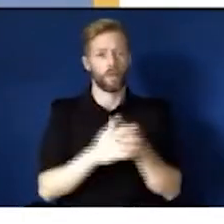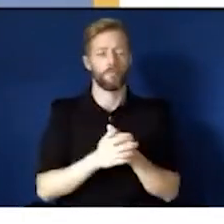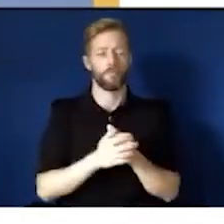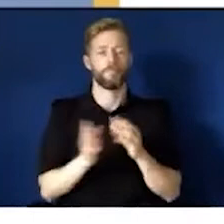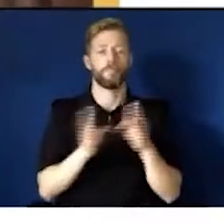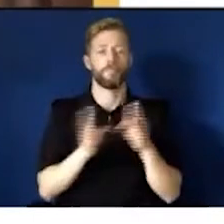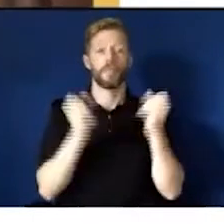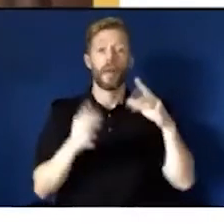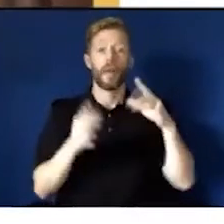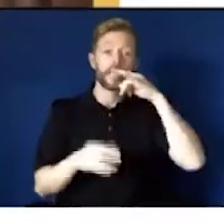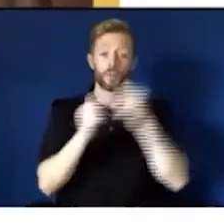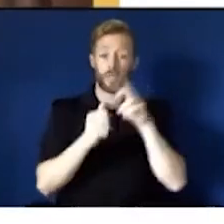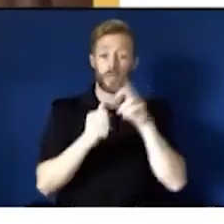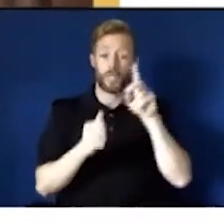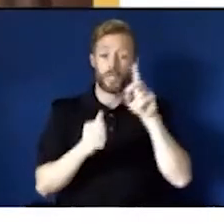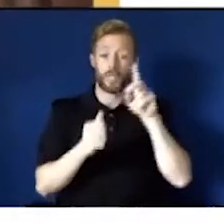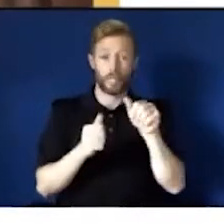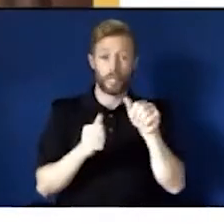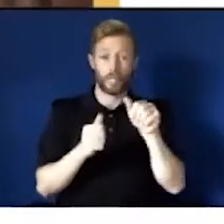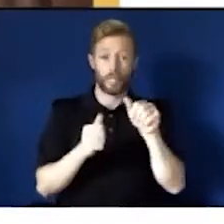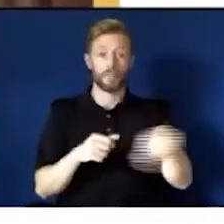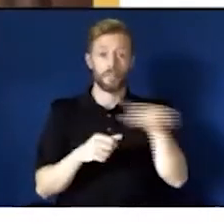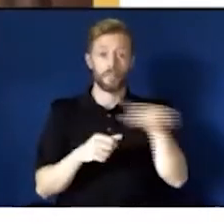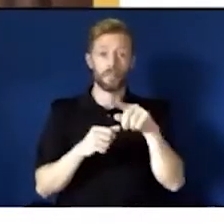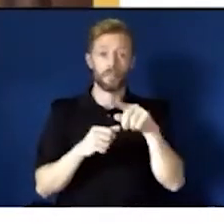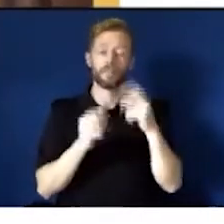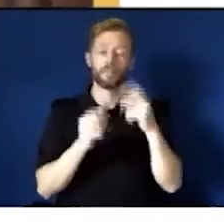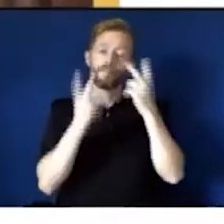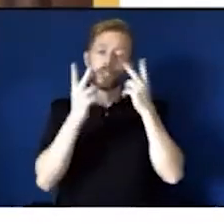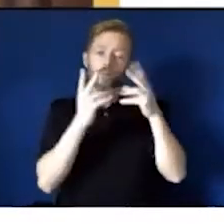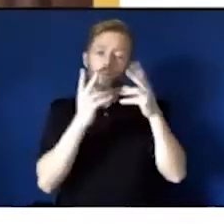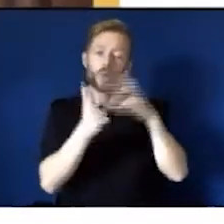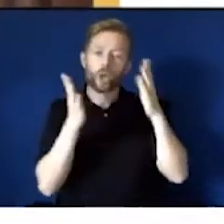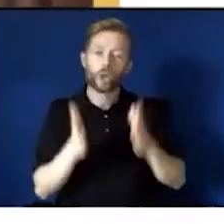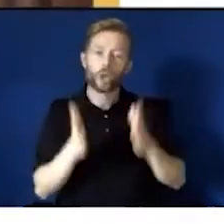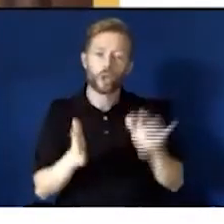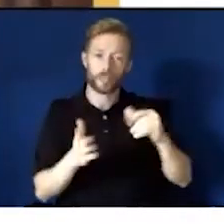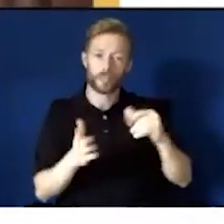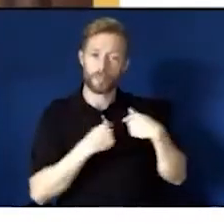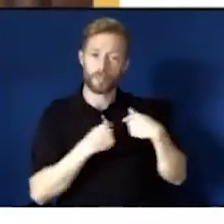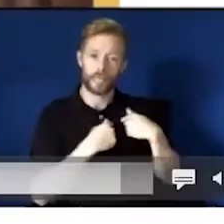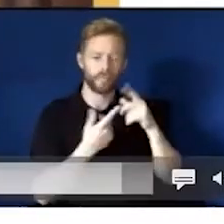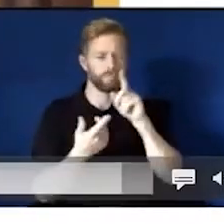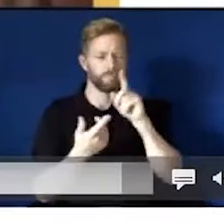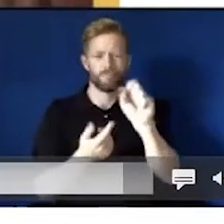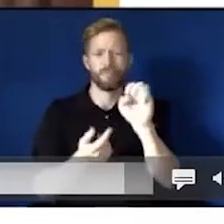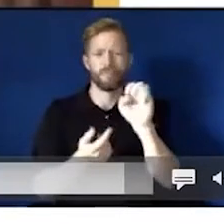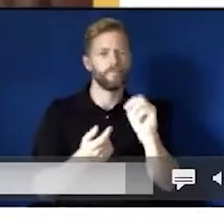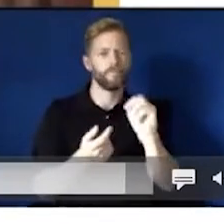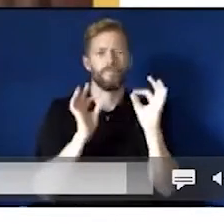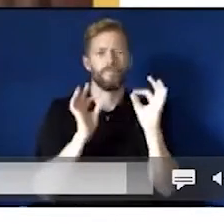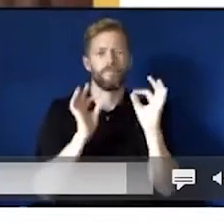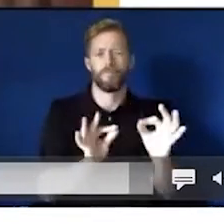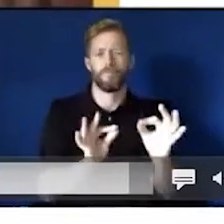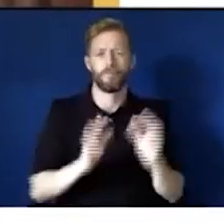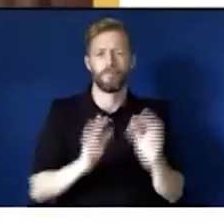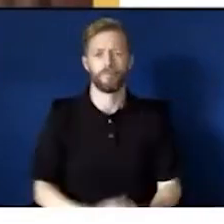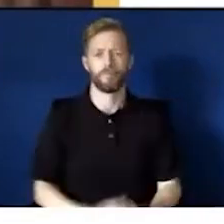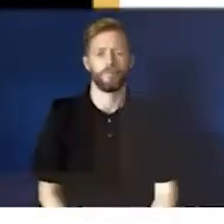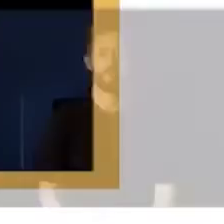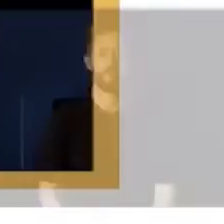powerful vehicle. A lot of the kids with disabilities are visual learners like me, so STEM is